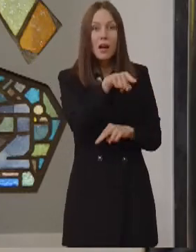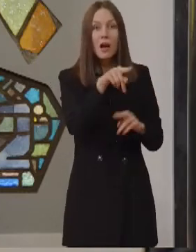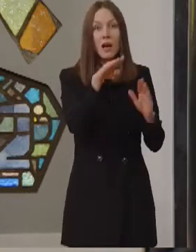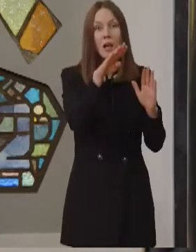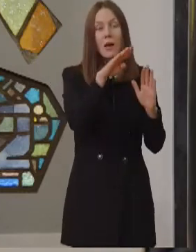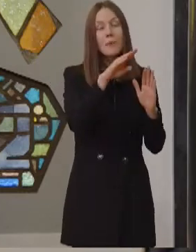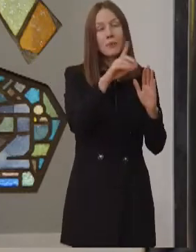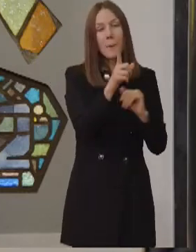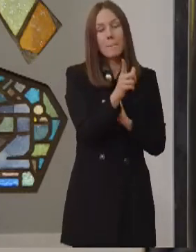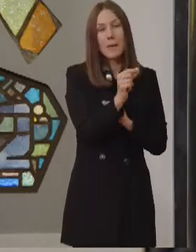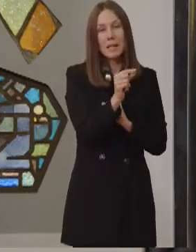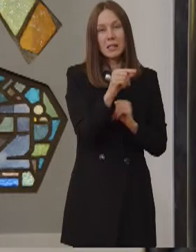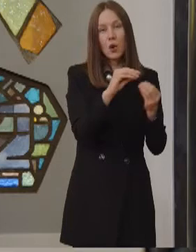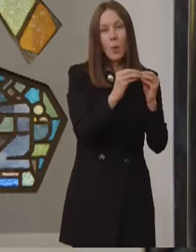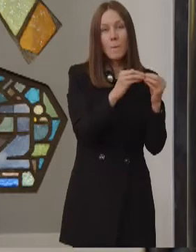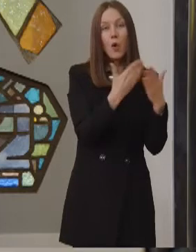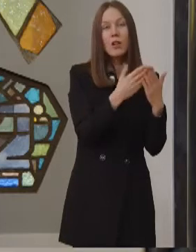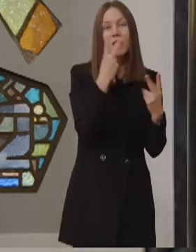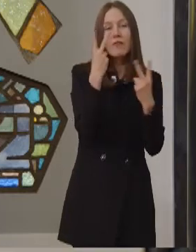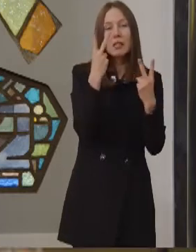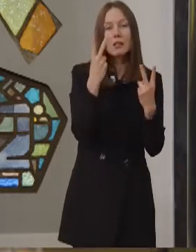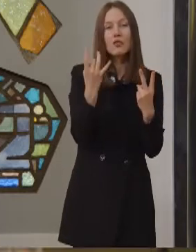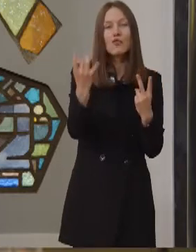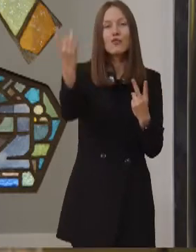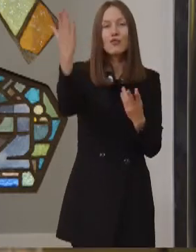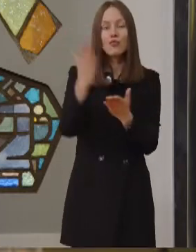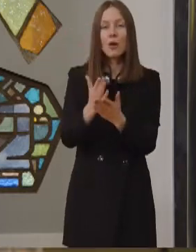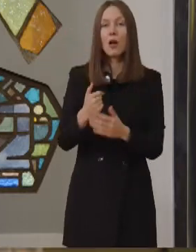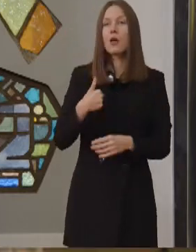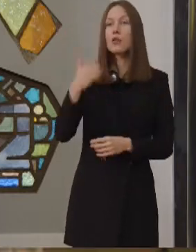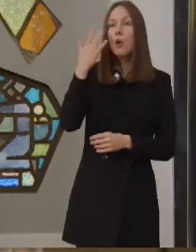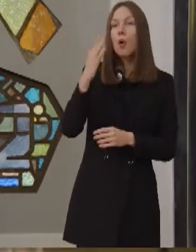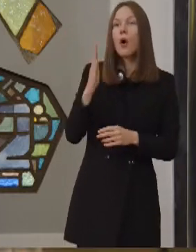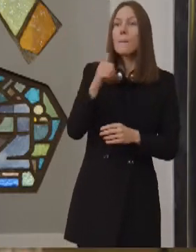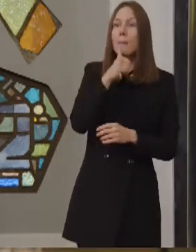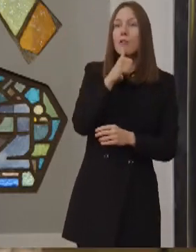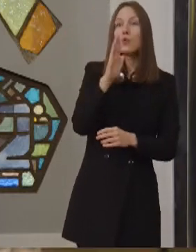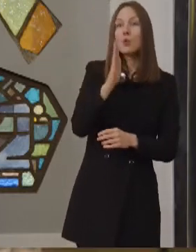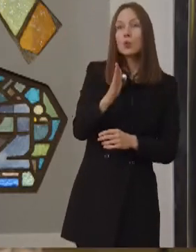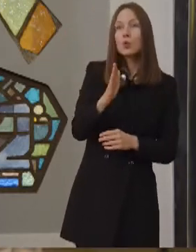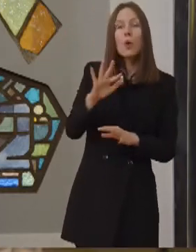Maybe you have a different vision, you have a more